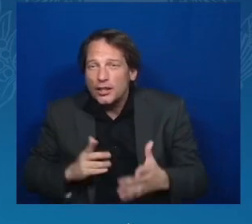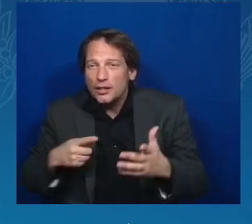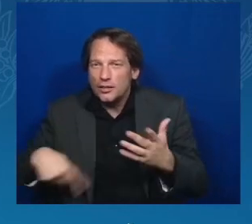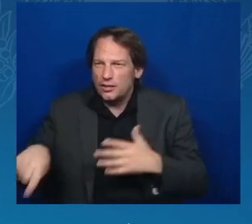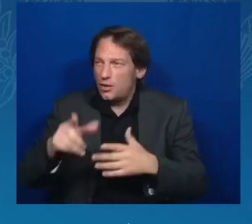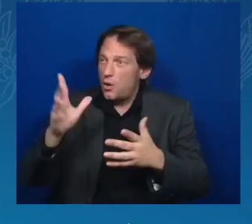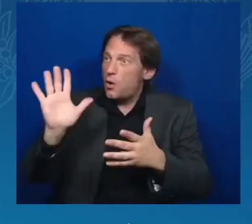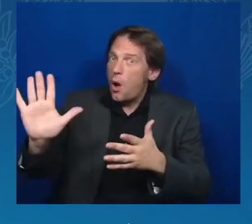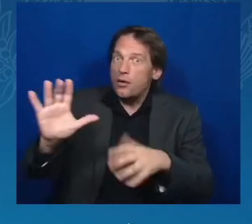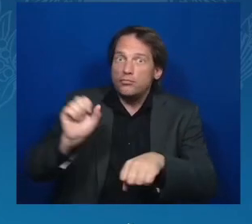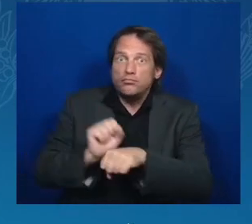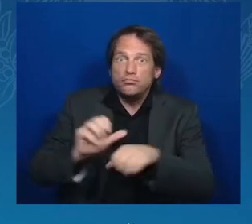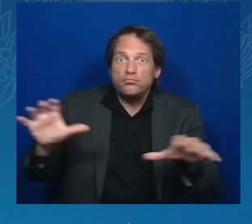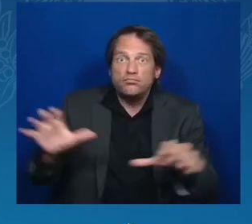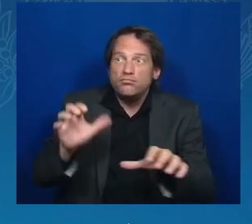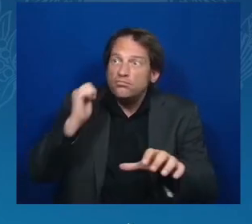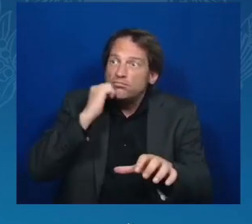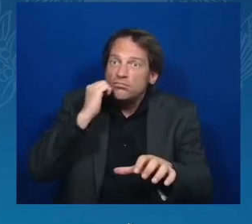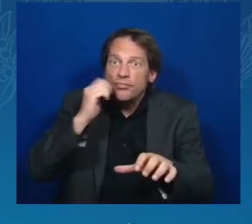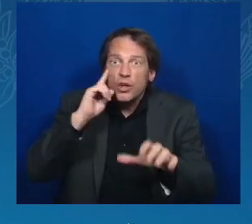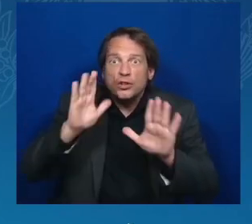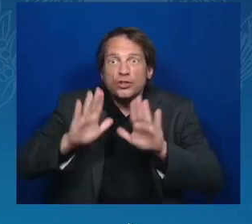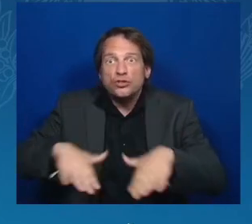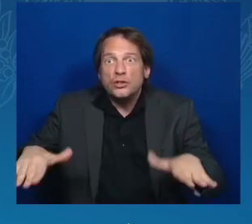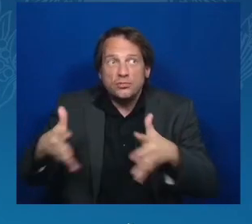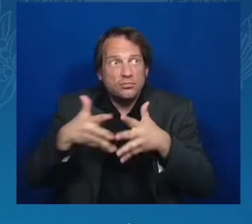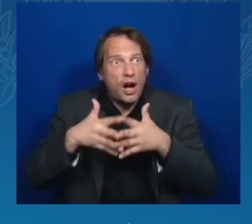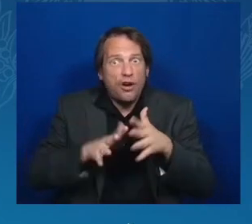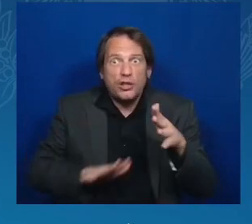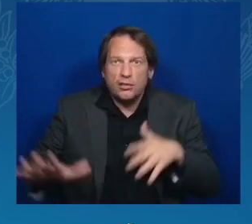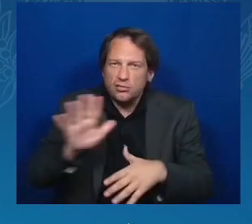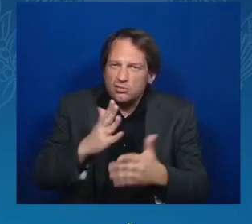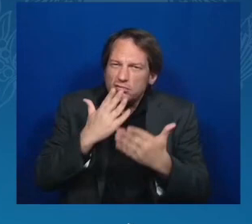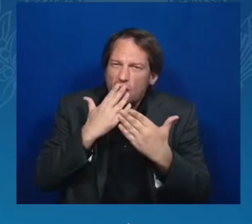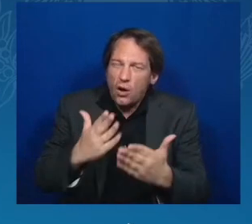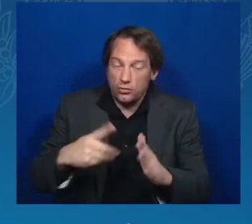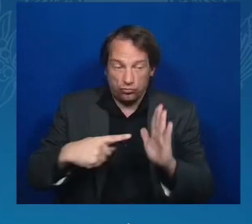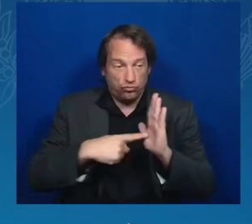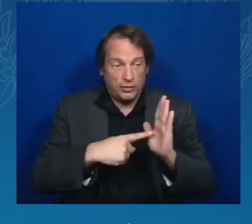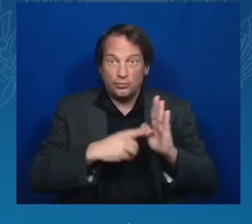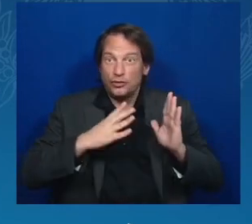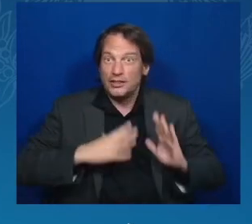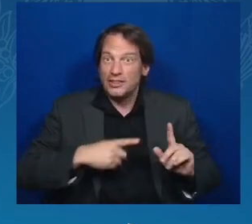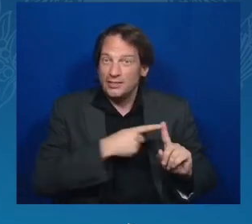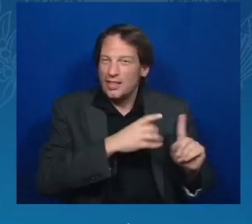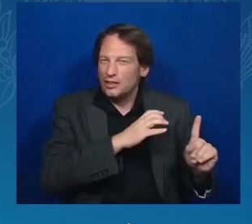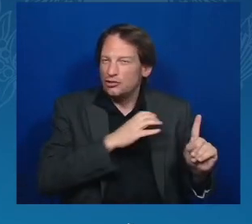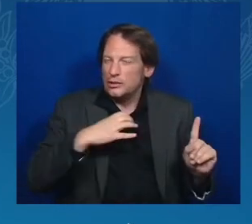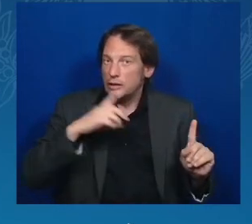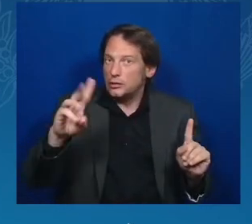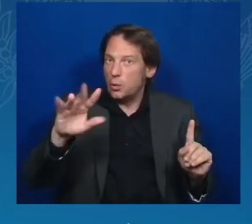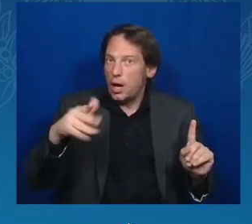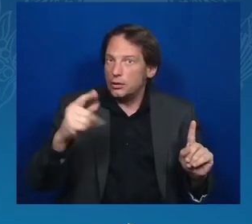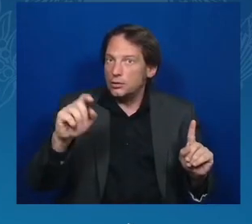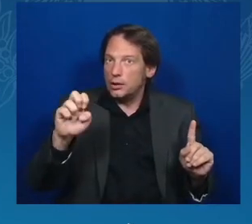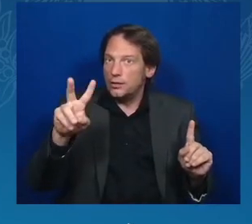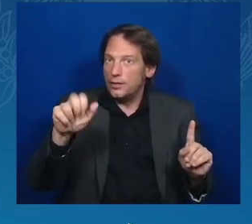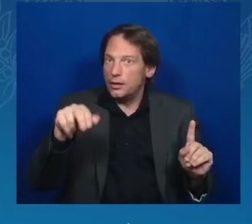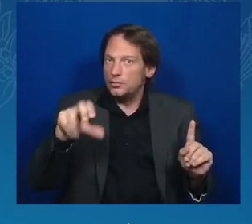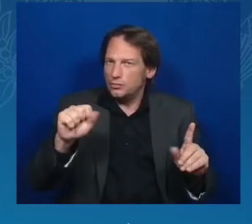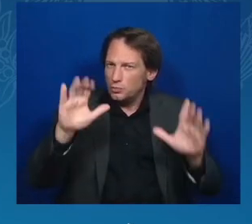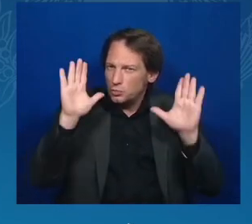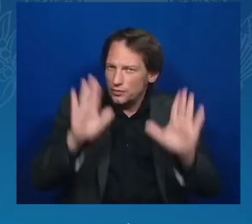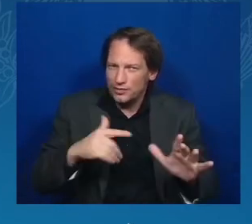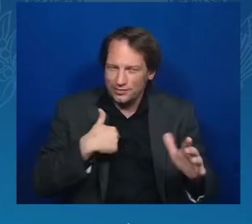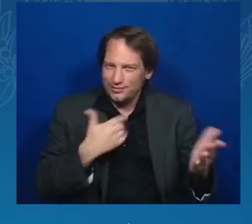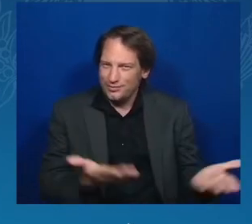Dwight Evans, it is wonderful to be with you as always. I know you from your work in Congress, and I know you from your work here in this beautiful